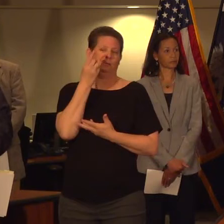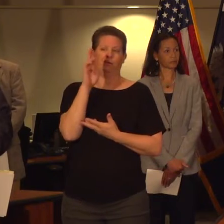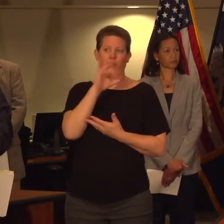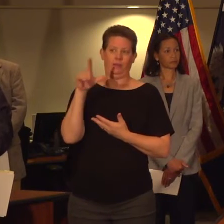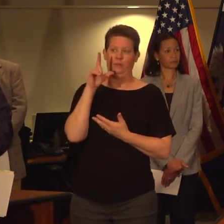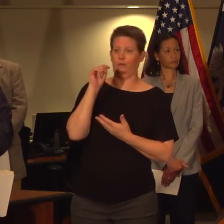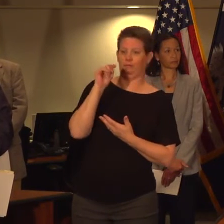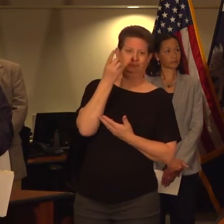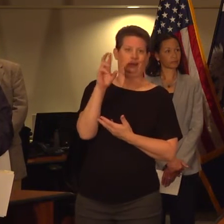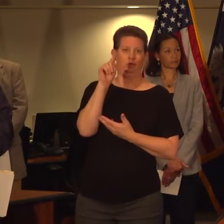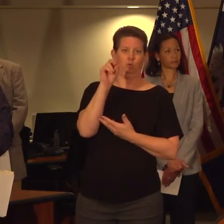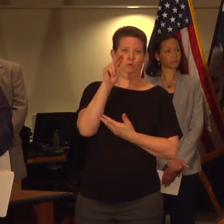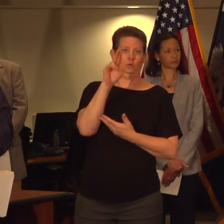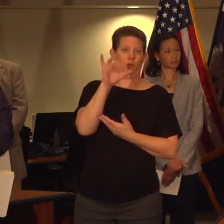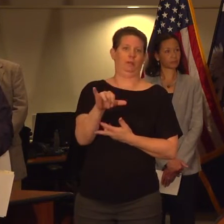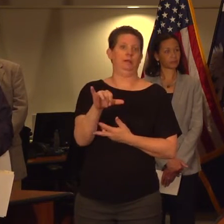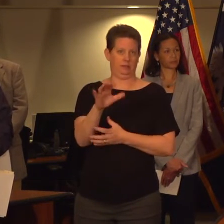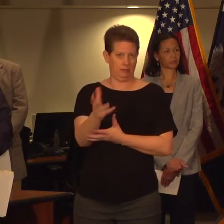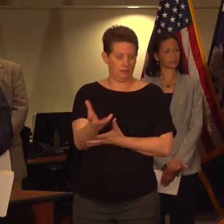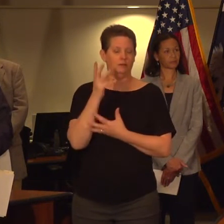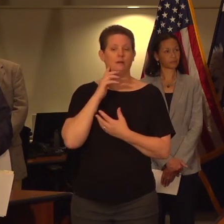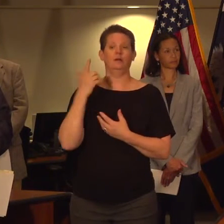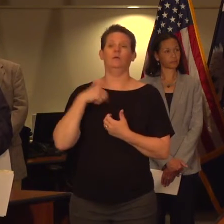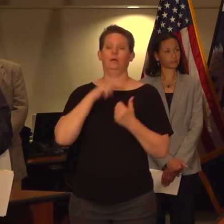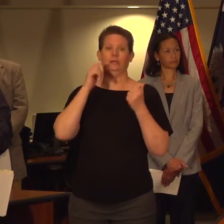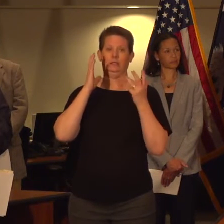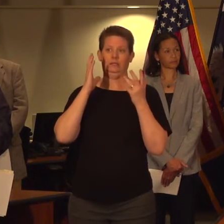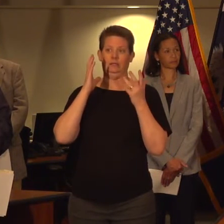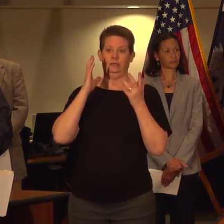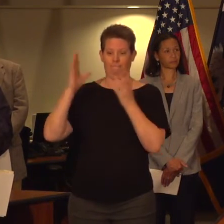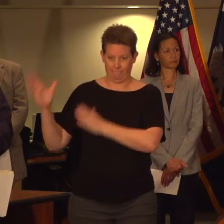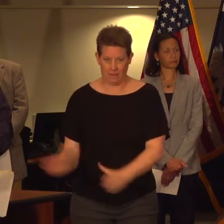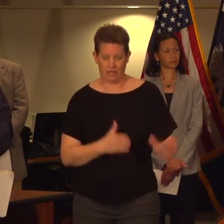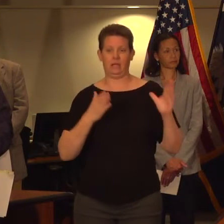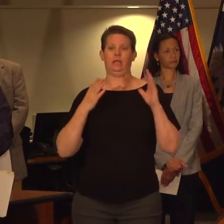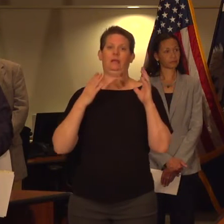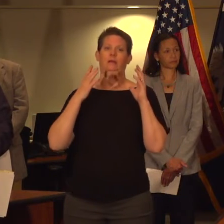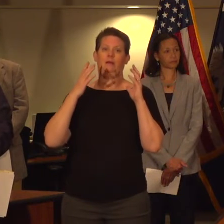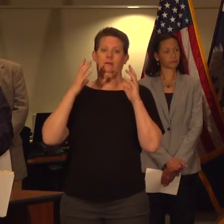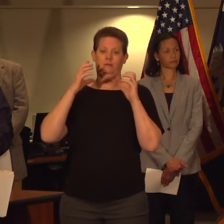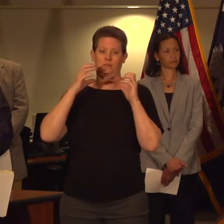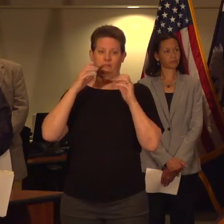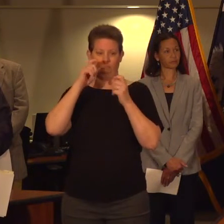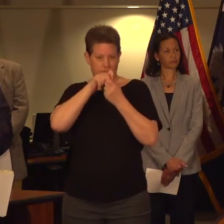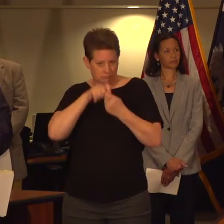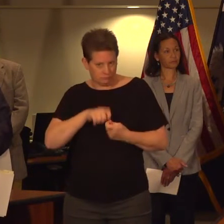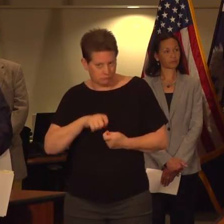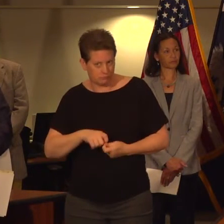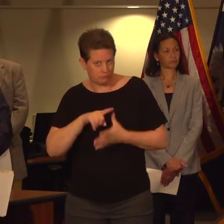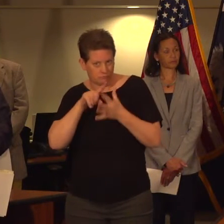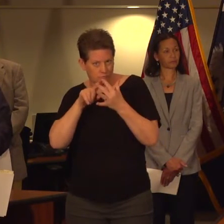Dr. Toomey as well. But we took a gradual, measured approach going in. And there was some of the small